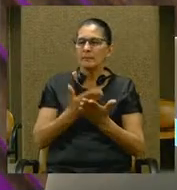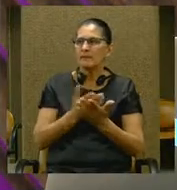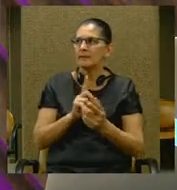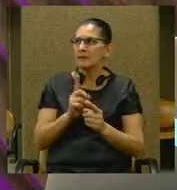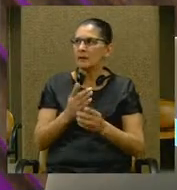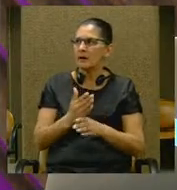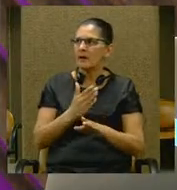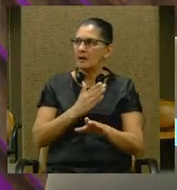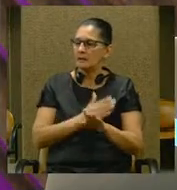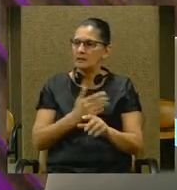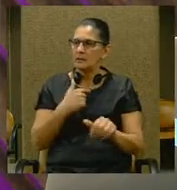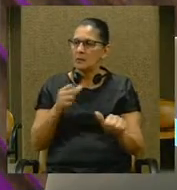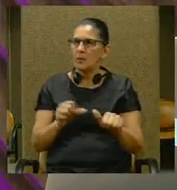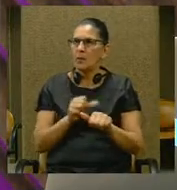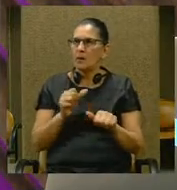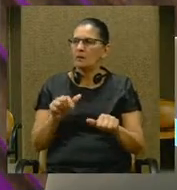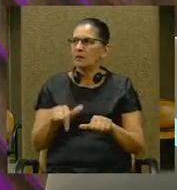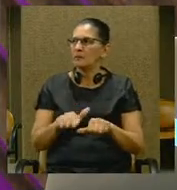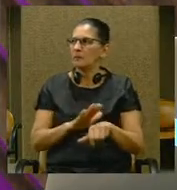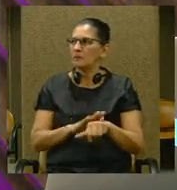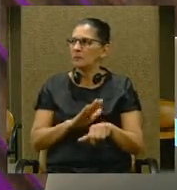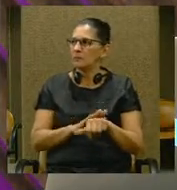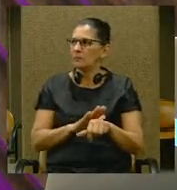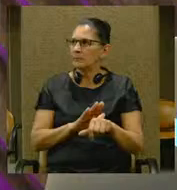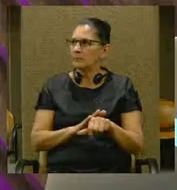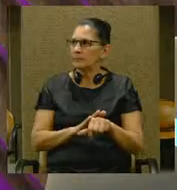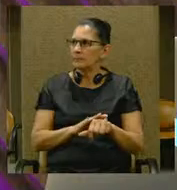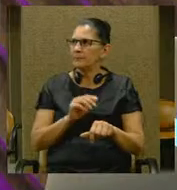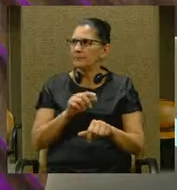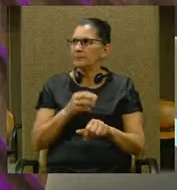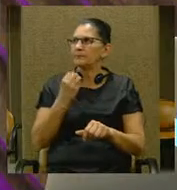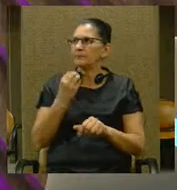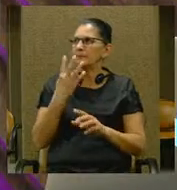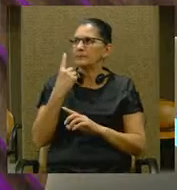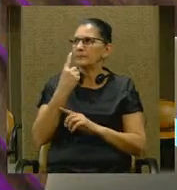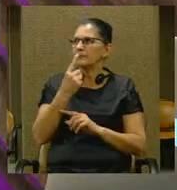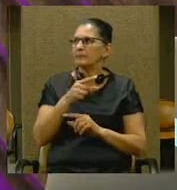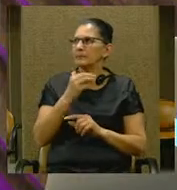I wasn't able to introduce you before.